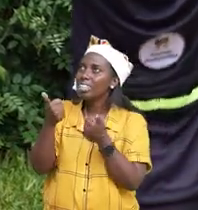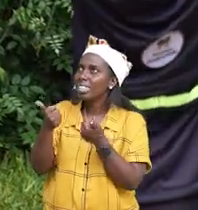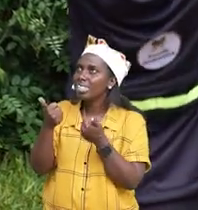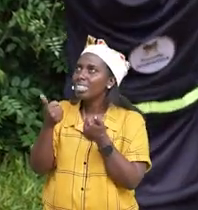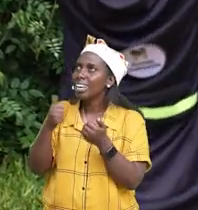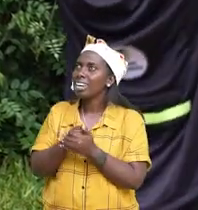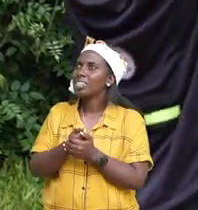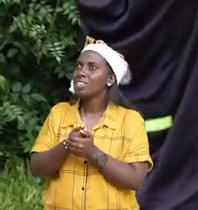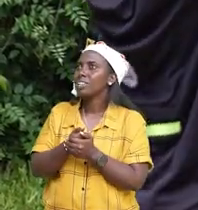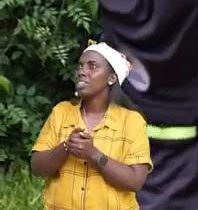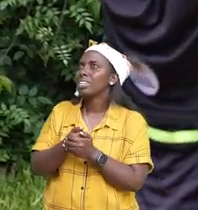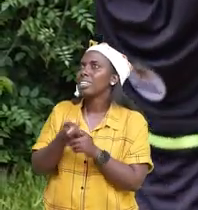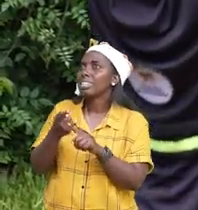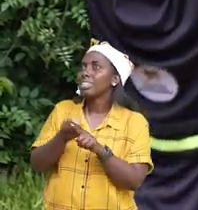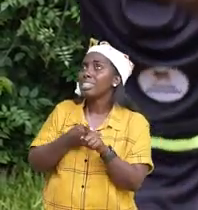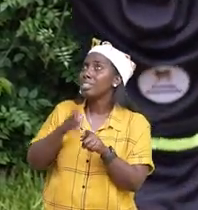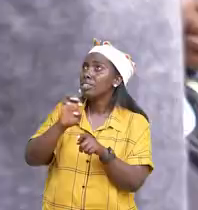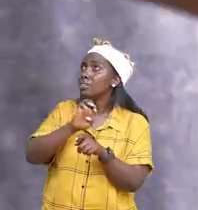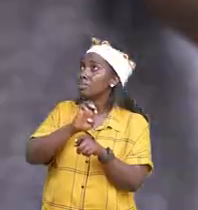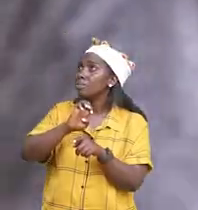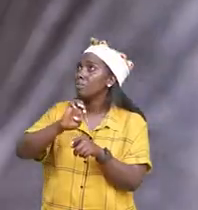Dorakazu Akeza,